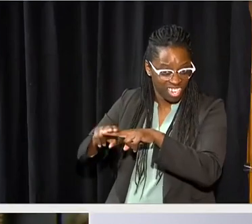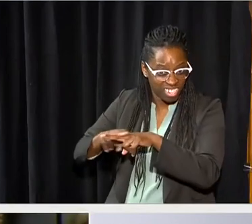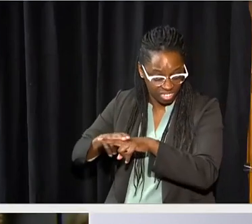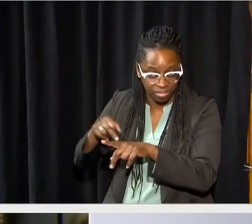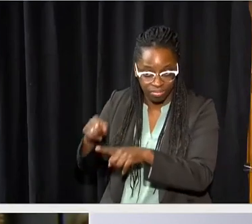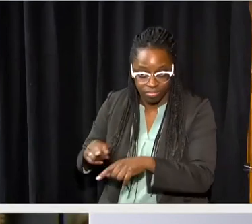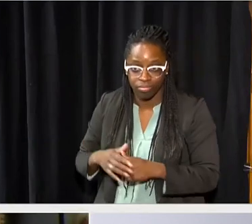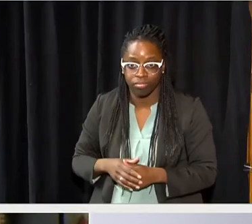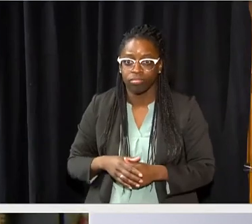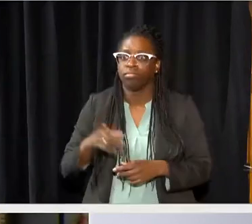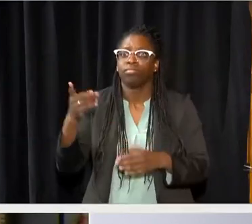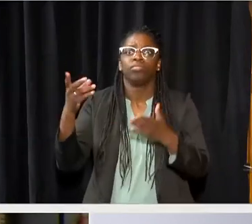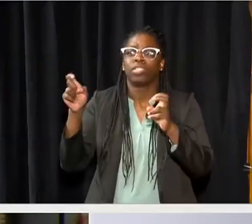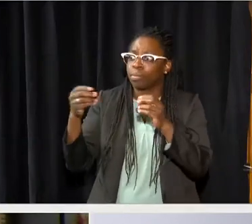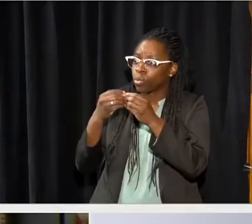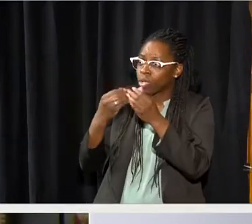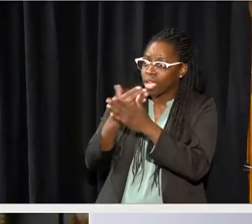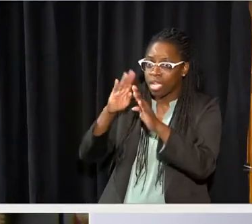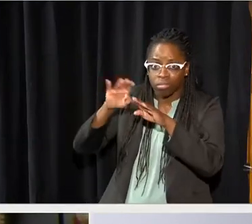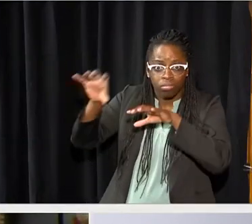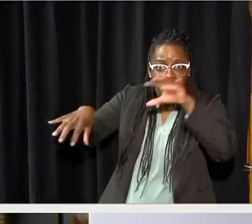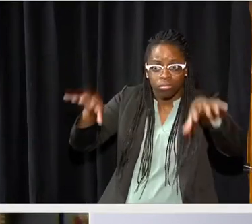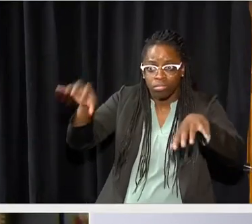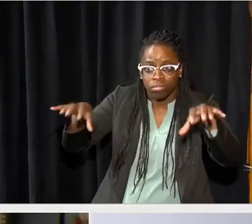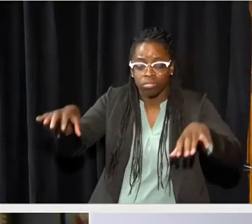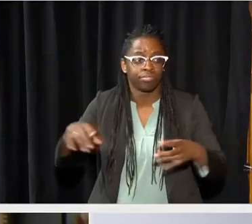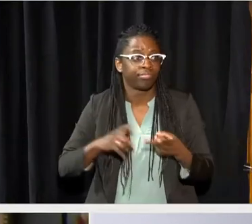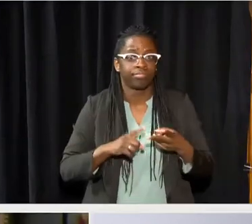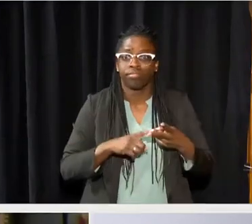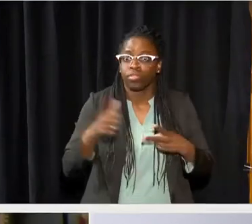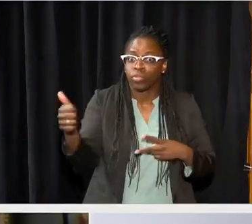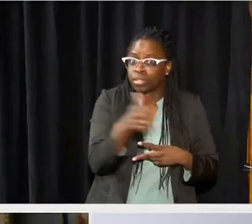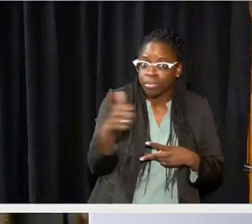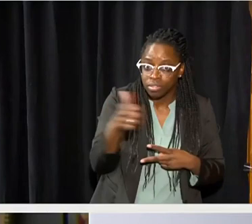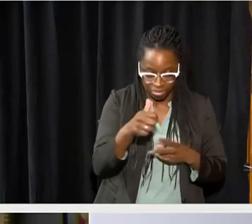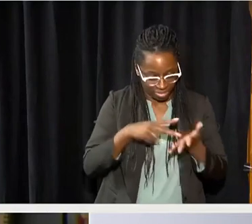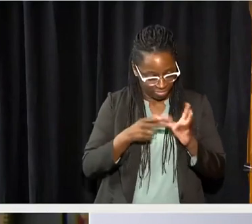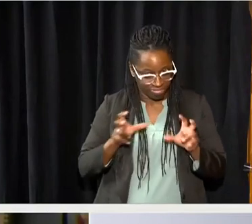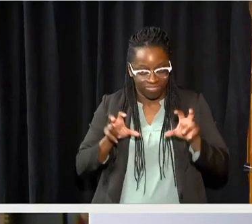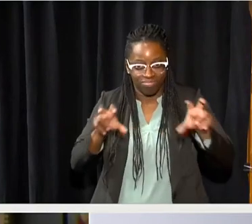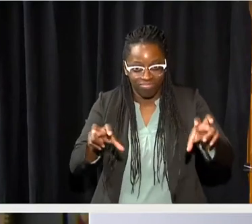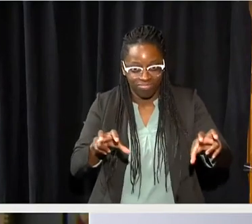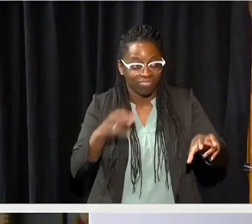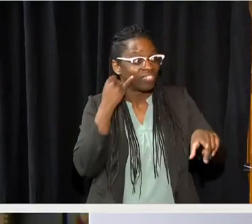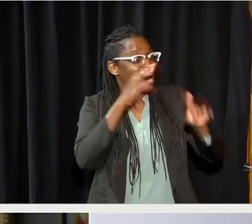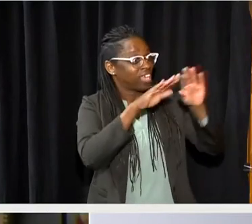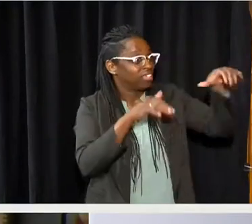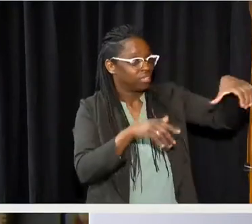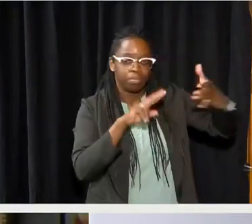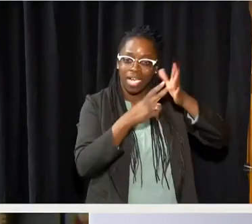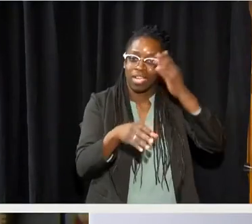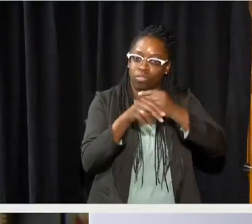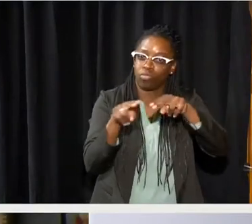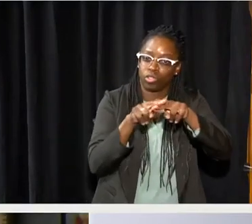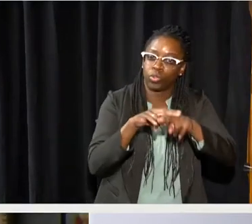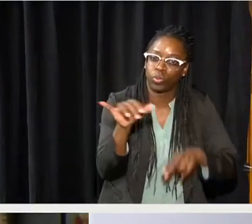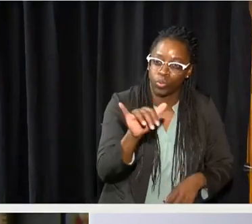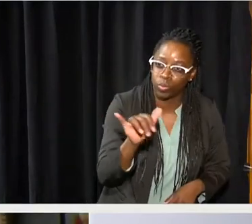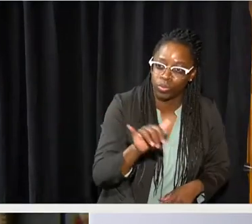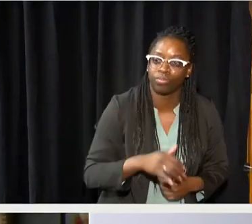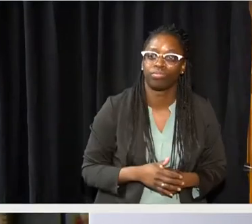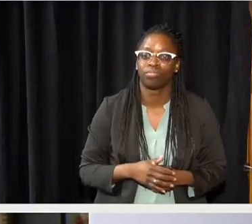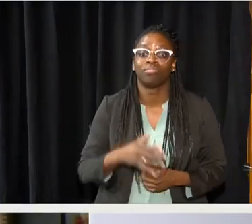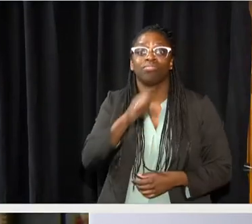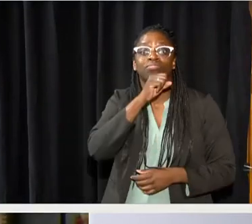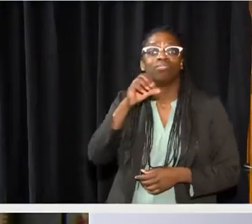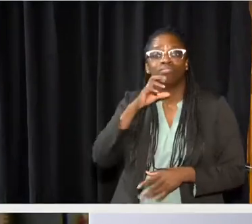that new housing affords. It's for the next generation to invest in their hometown, to help seniors age in place,